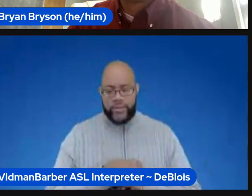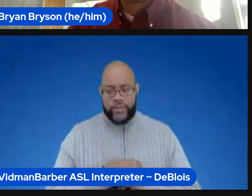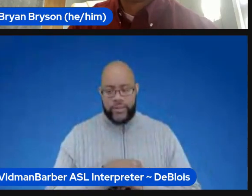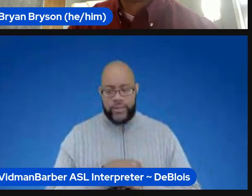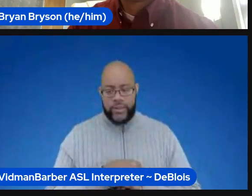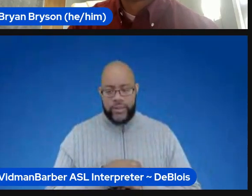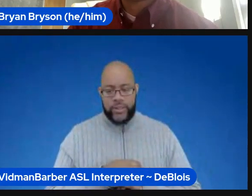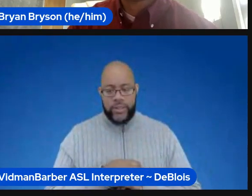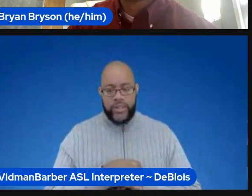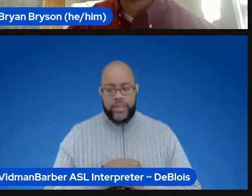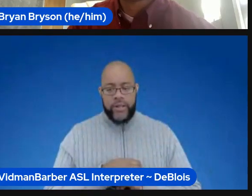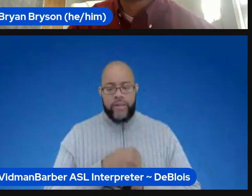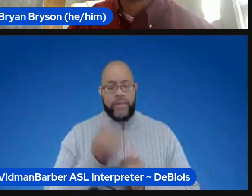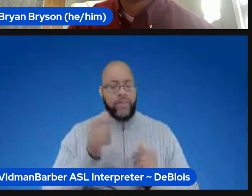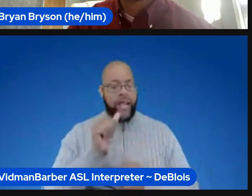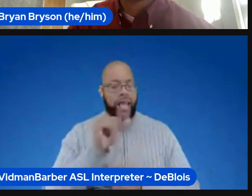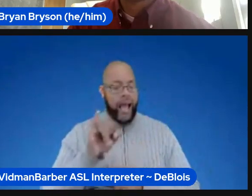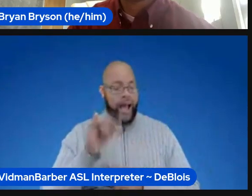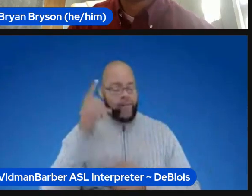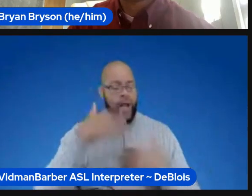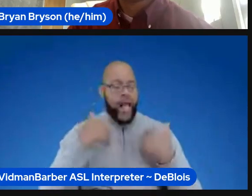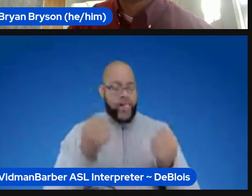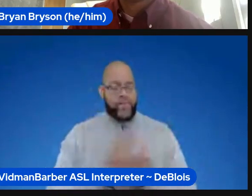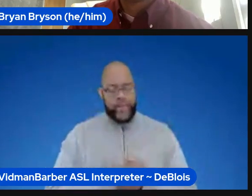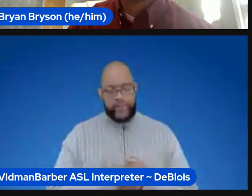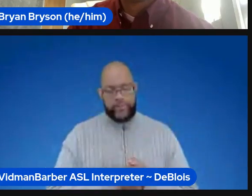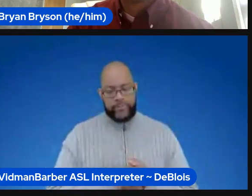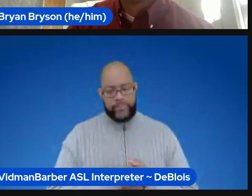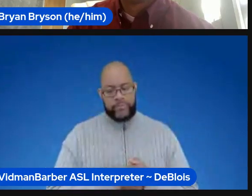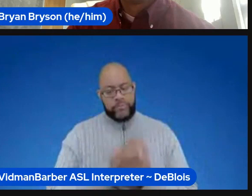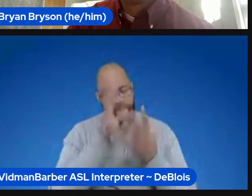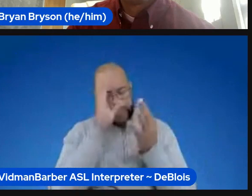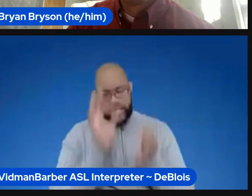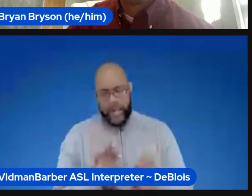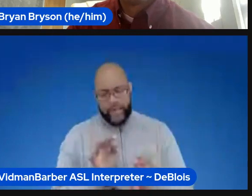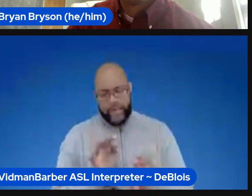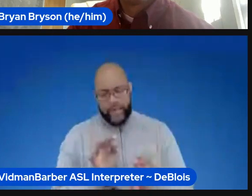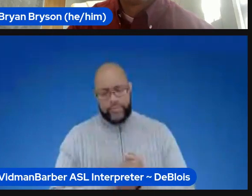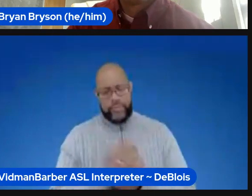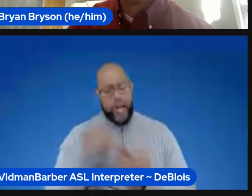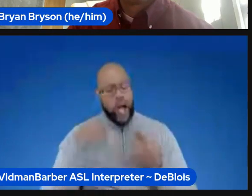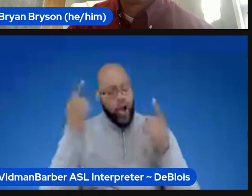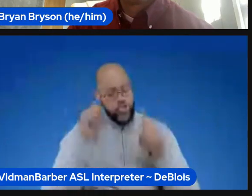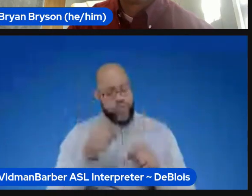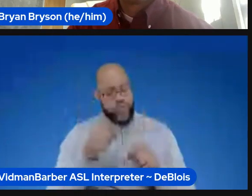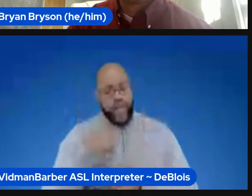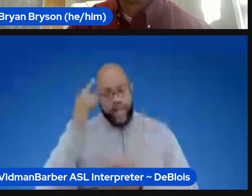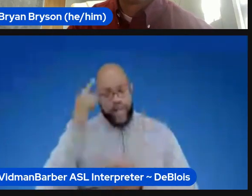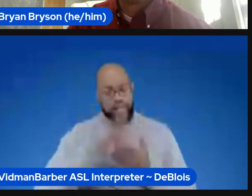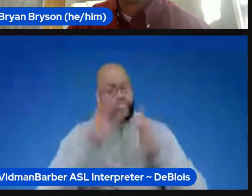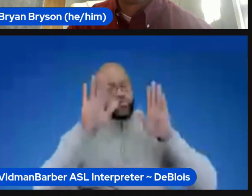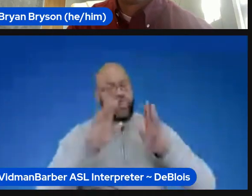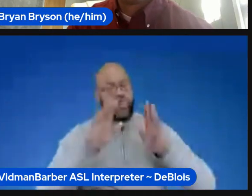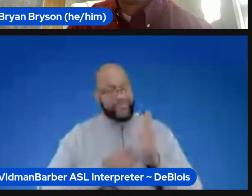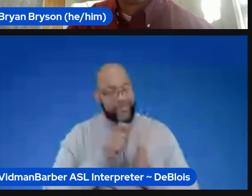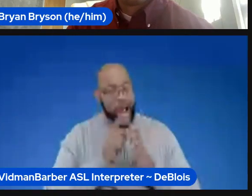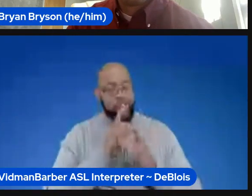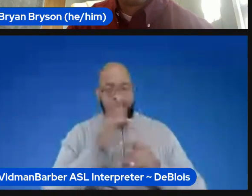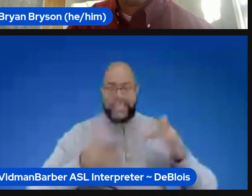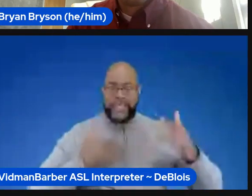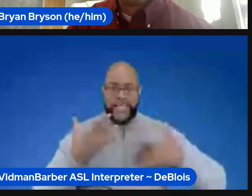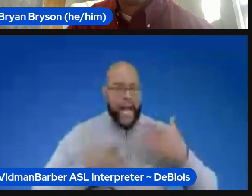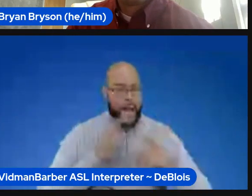AI for health. Absolutely, I agree. I think it's a great time and a really exciting